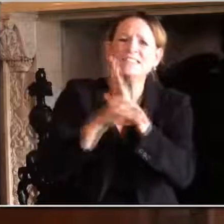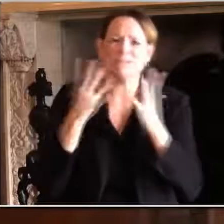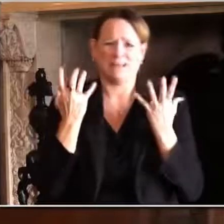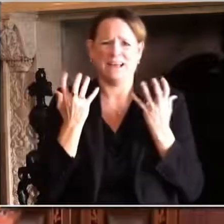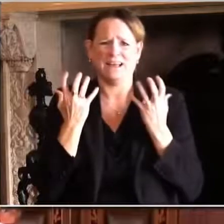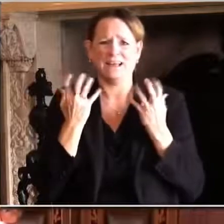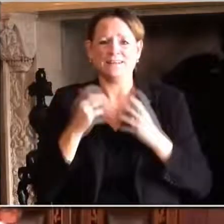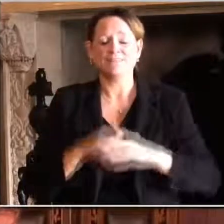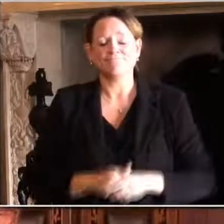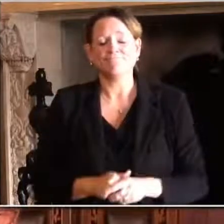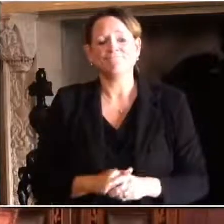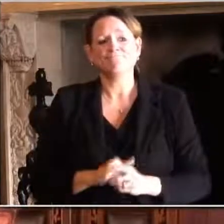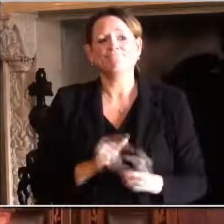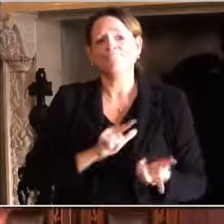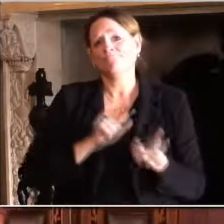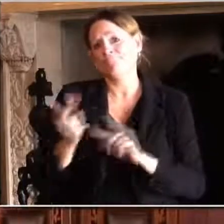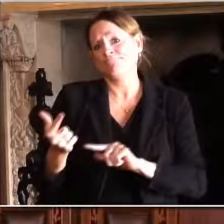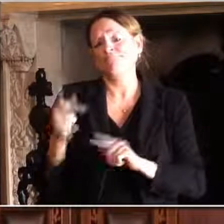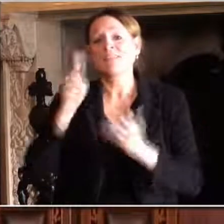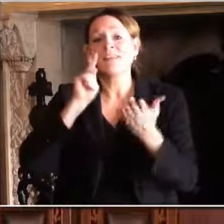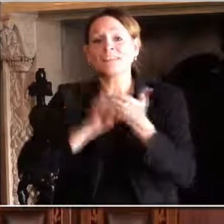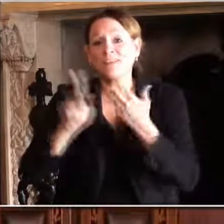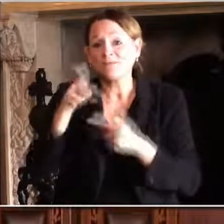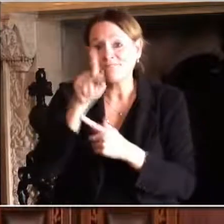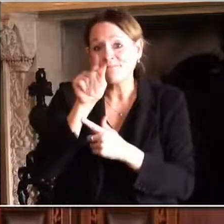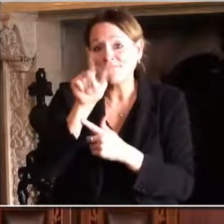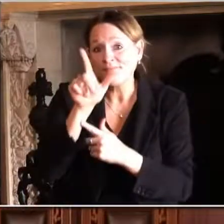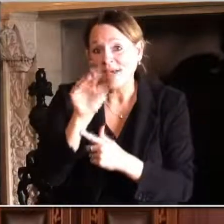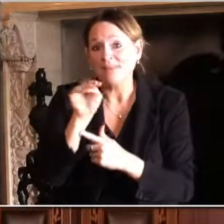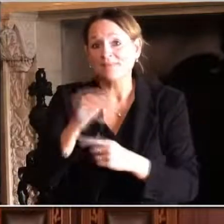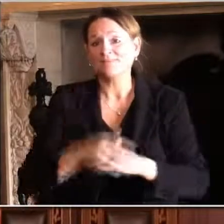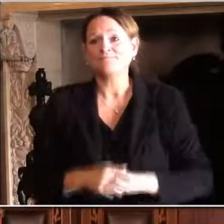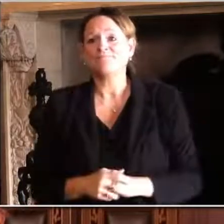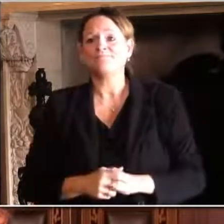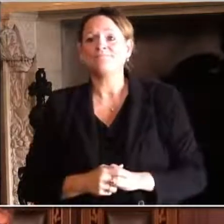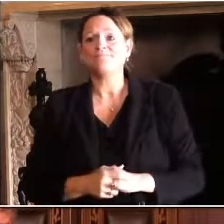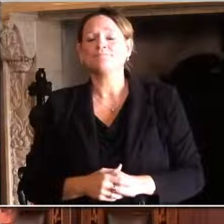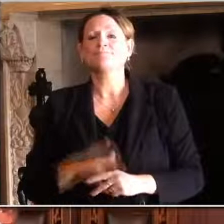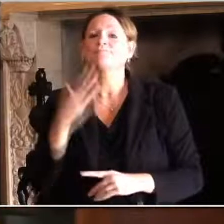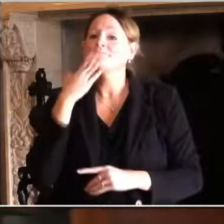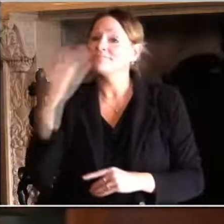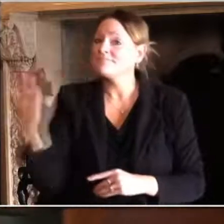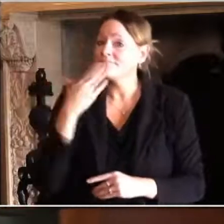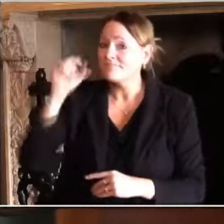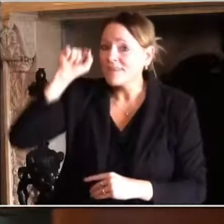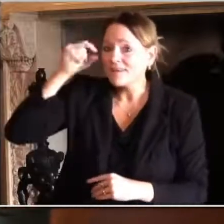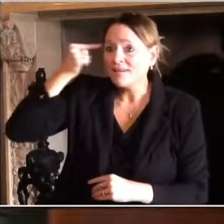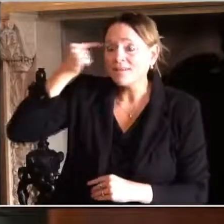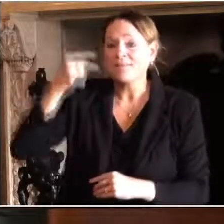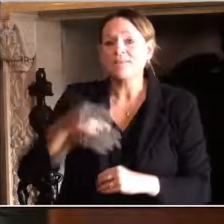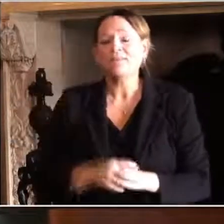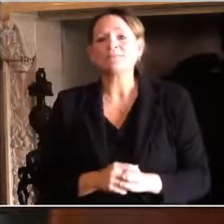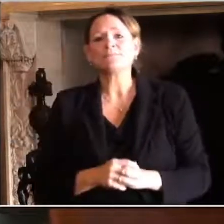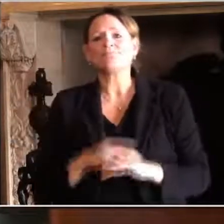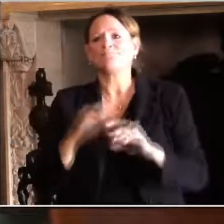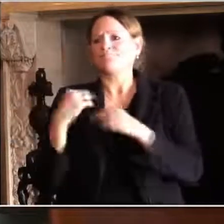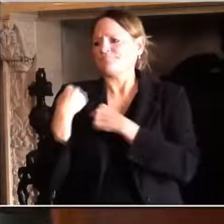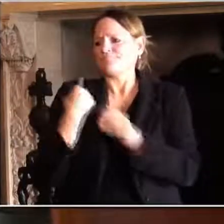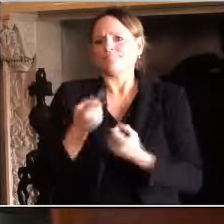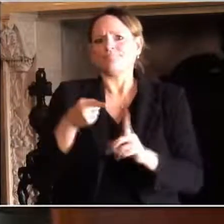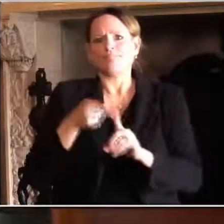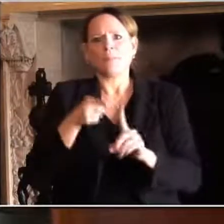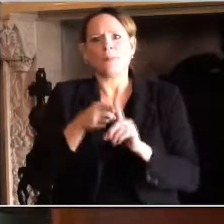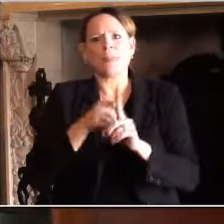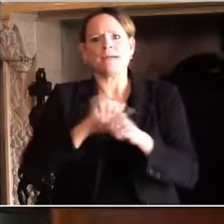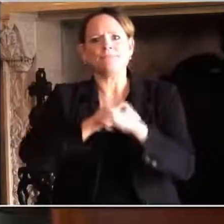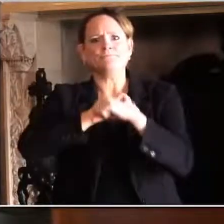Palm. Andrea? Thanks, Governor. Throughout this pandemic, we at DHS